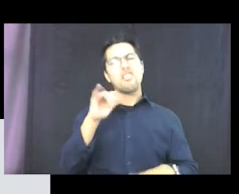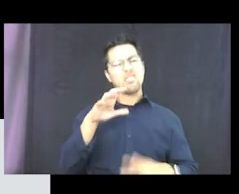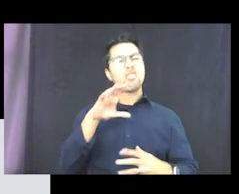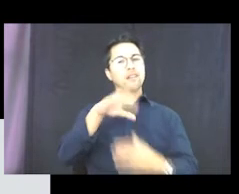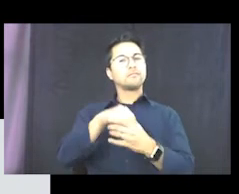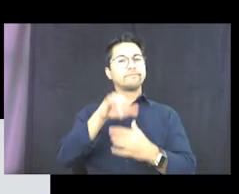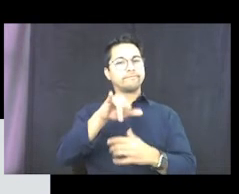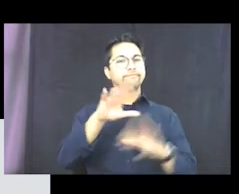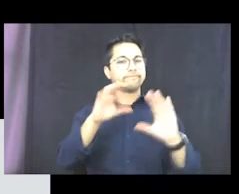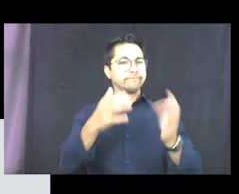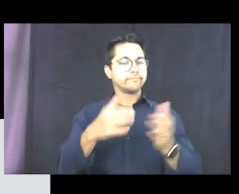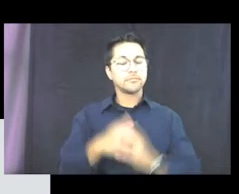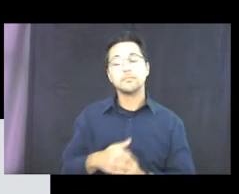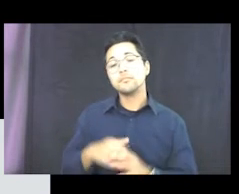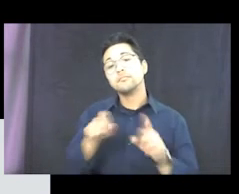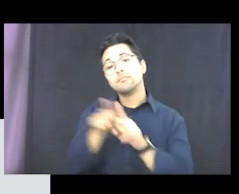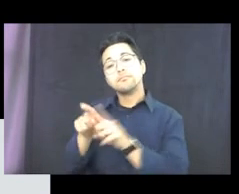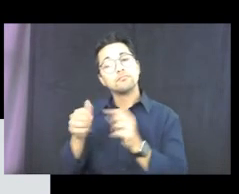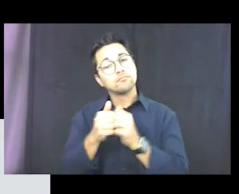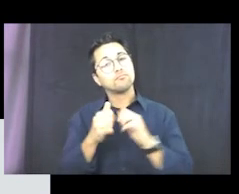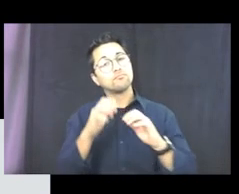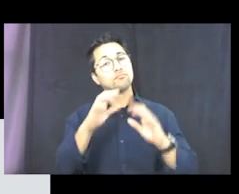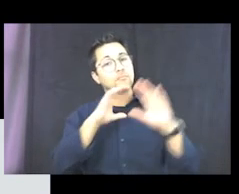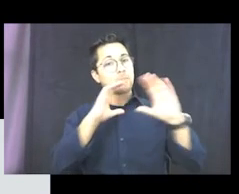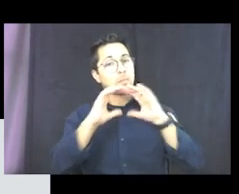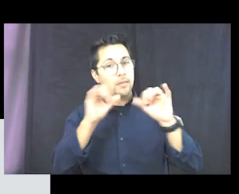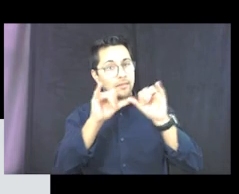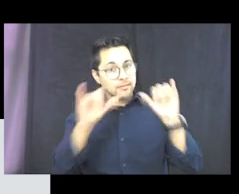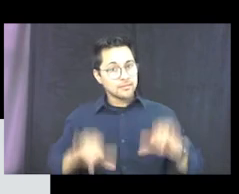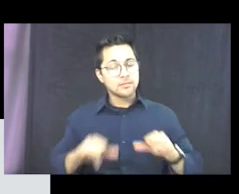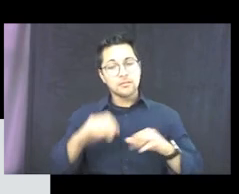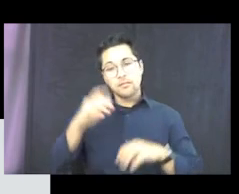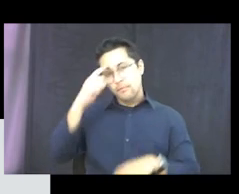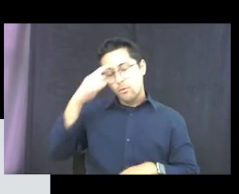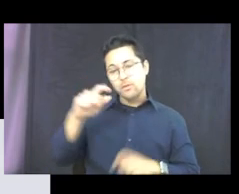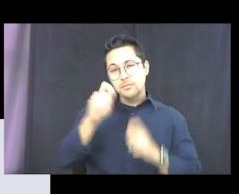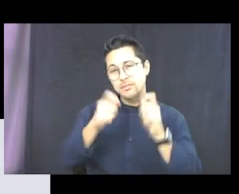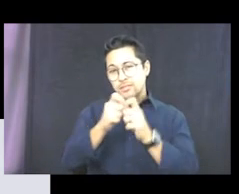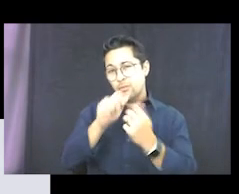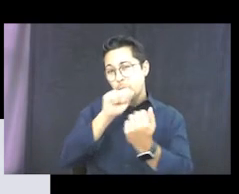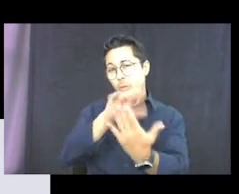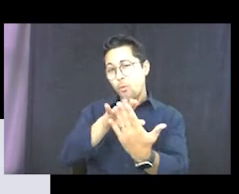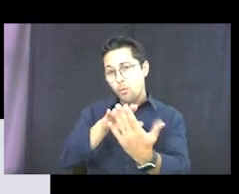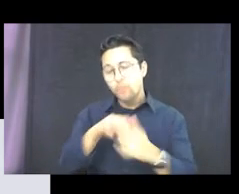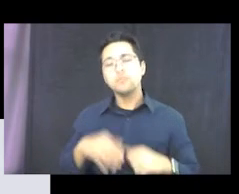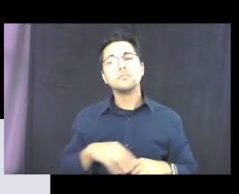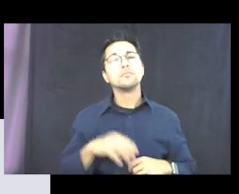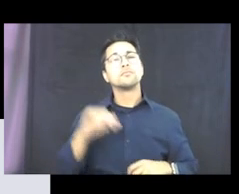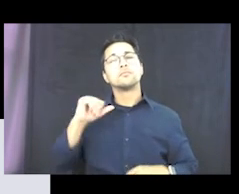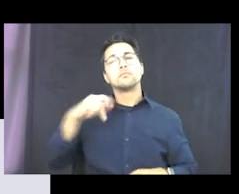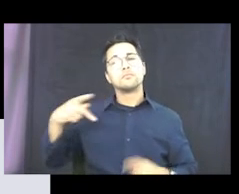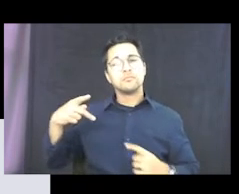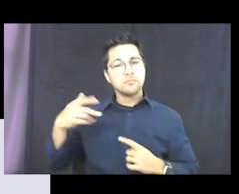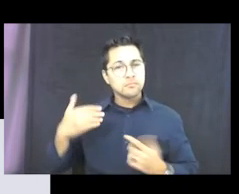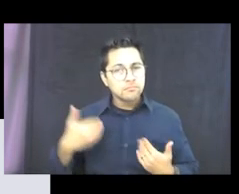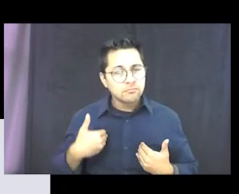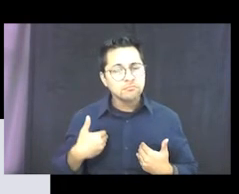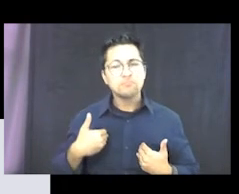category. Also in communication systems on specific approaches are apps that